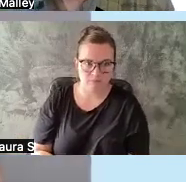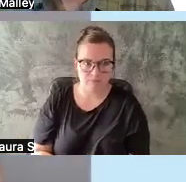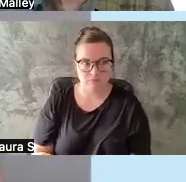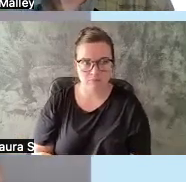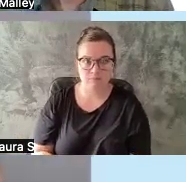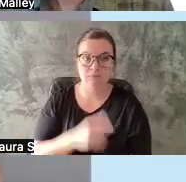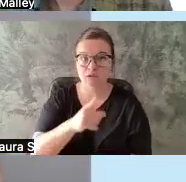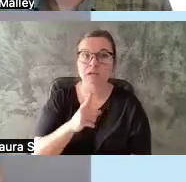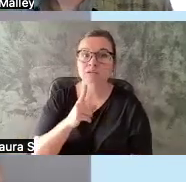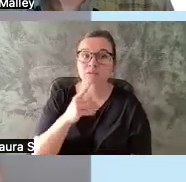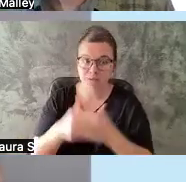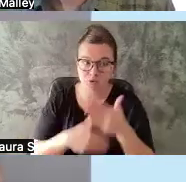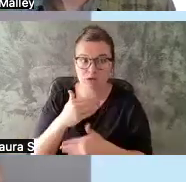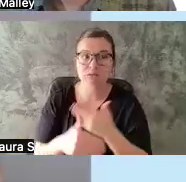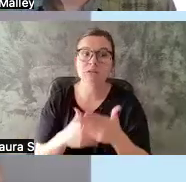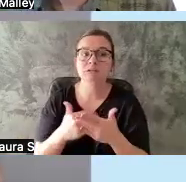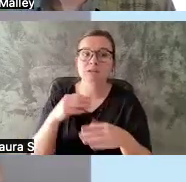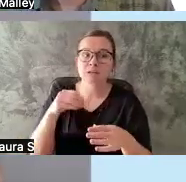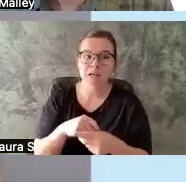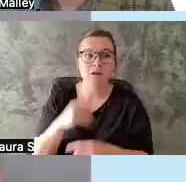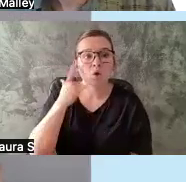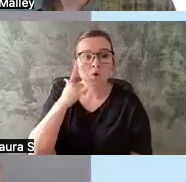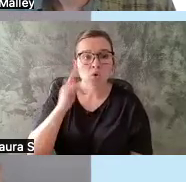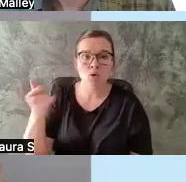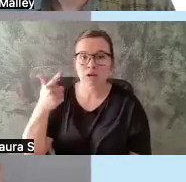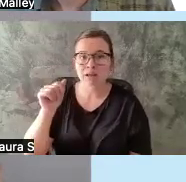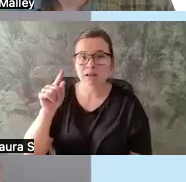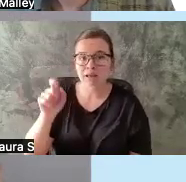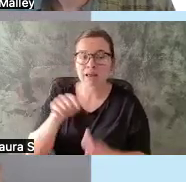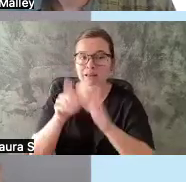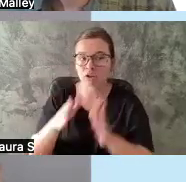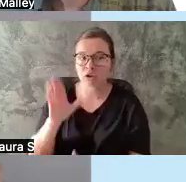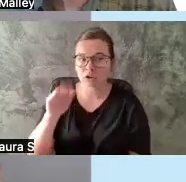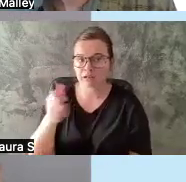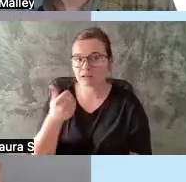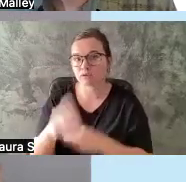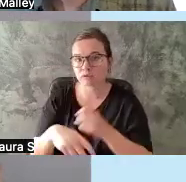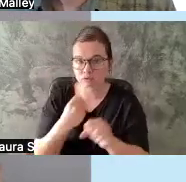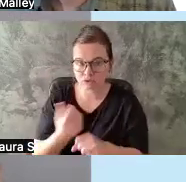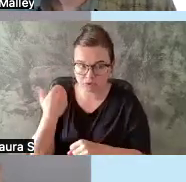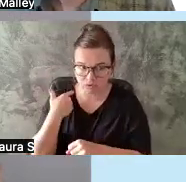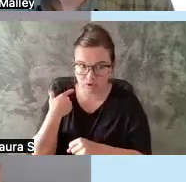This was the process in the Golden Gate Killer case from a few years ago.